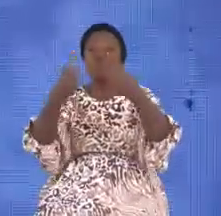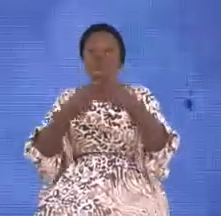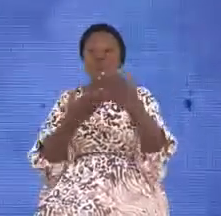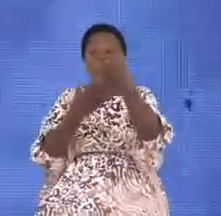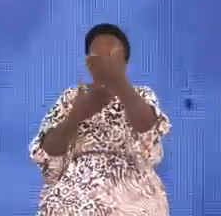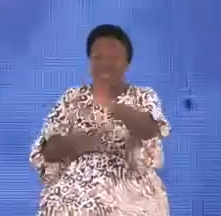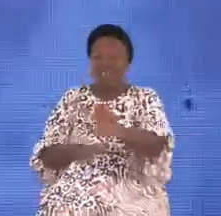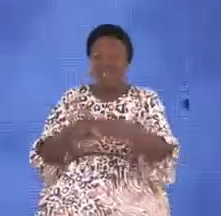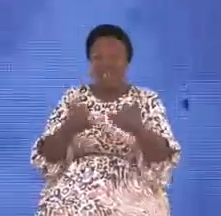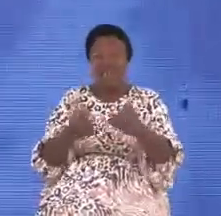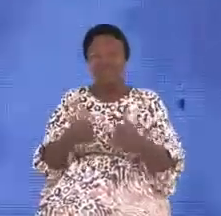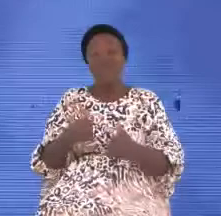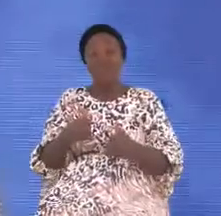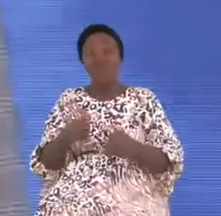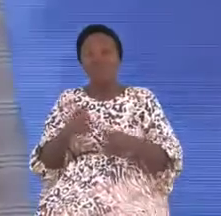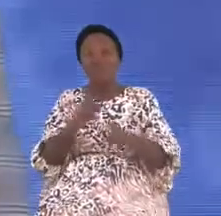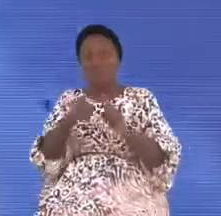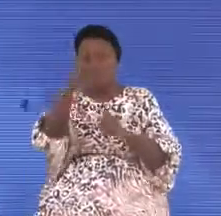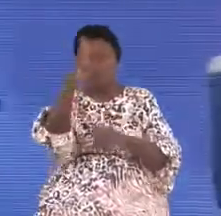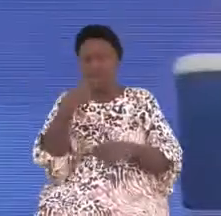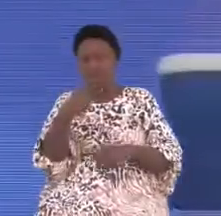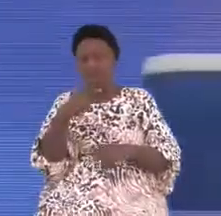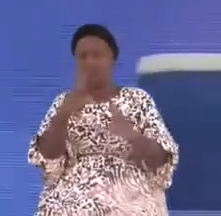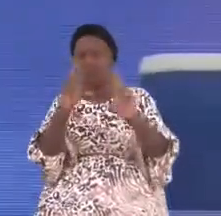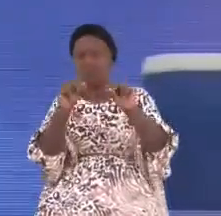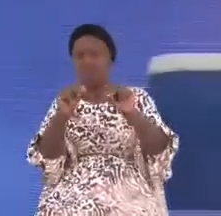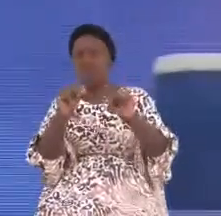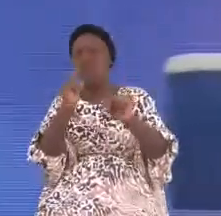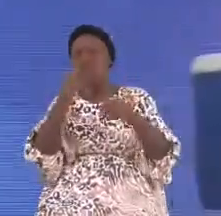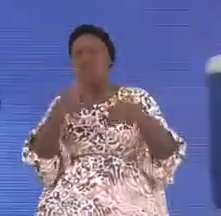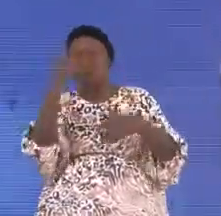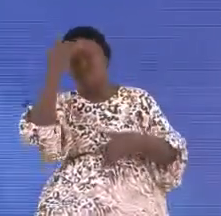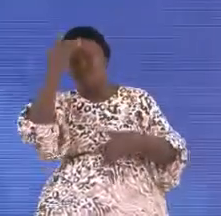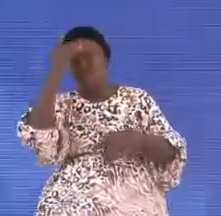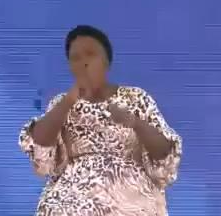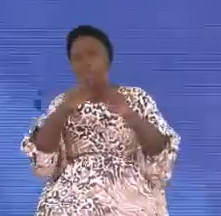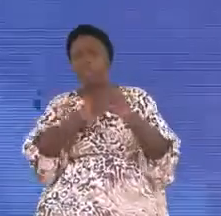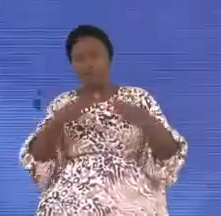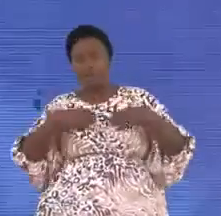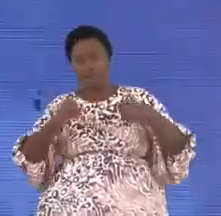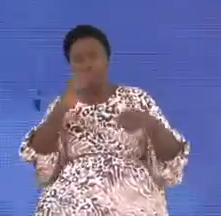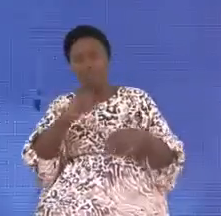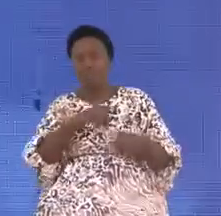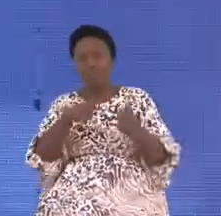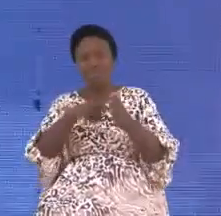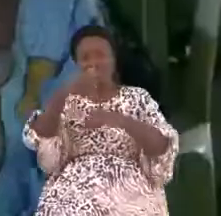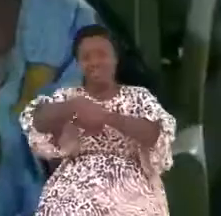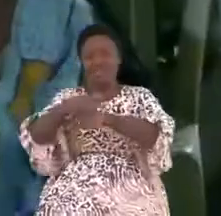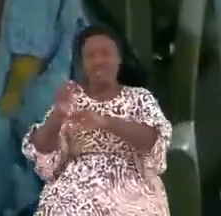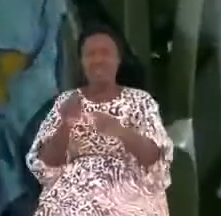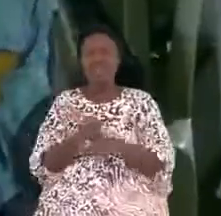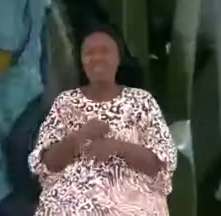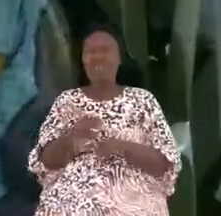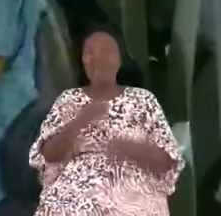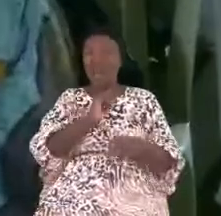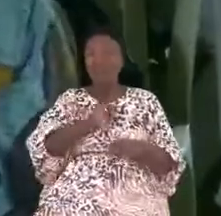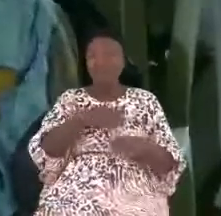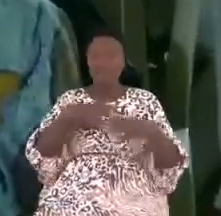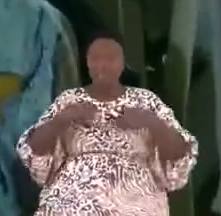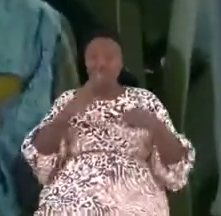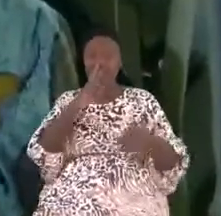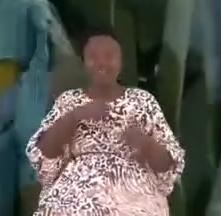says no he has a disease but i'm going to heal him tonight i'm going to kill her